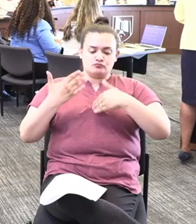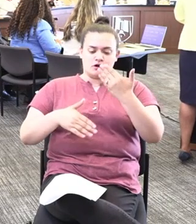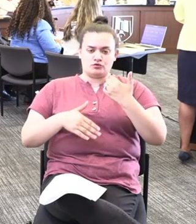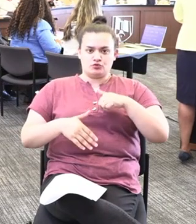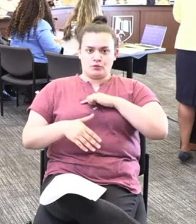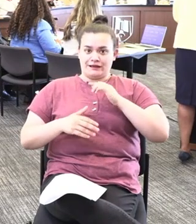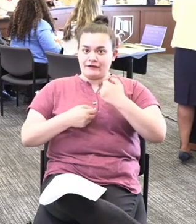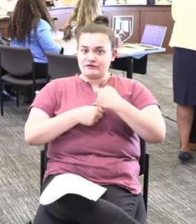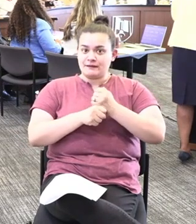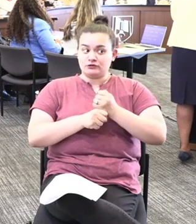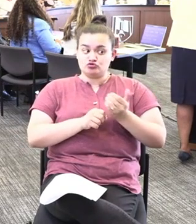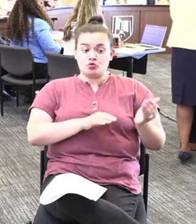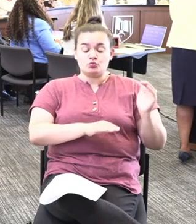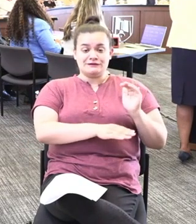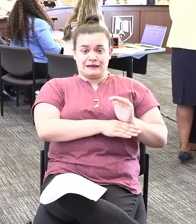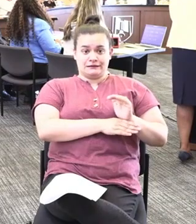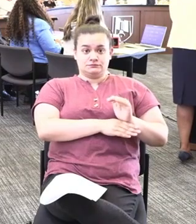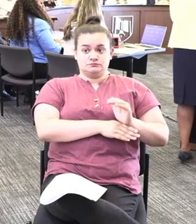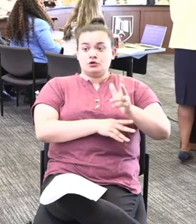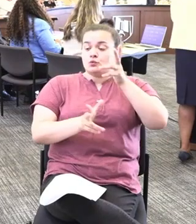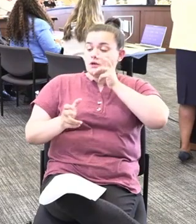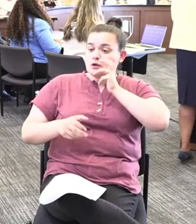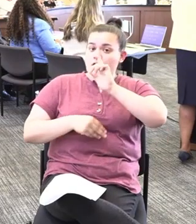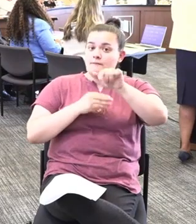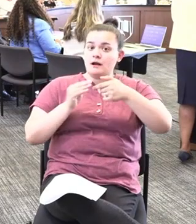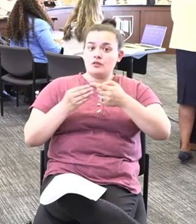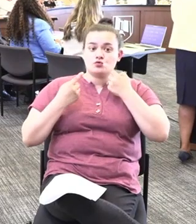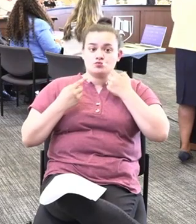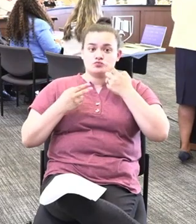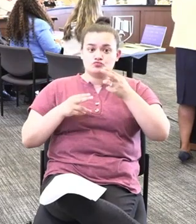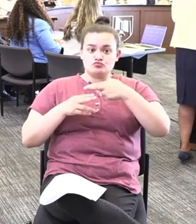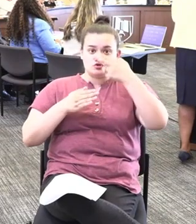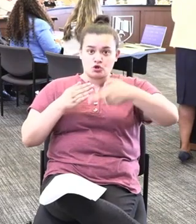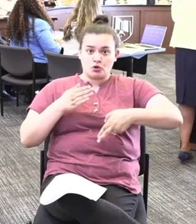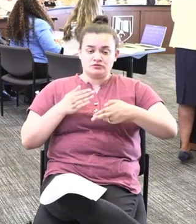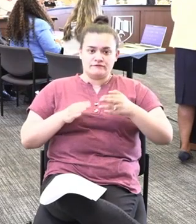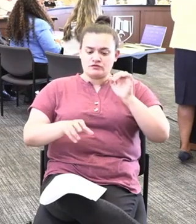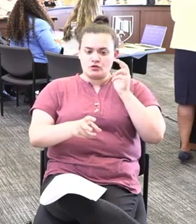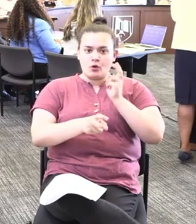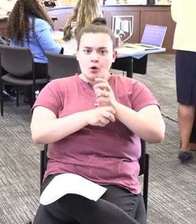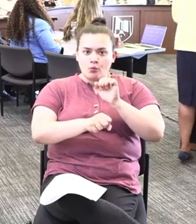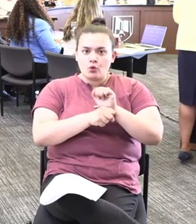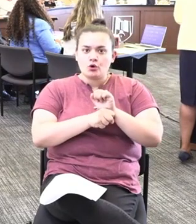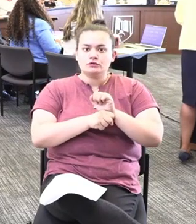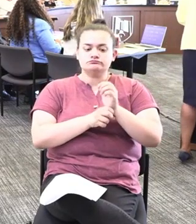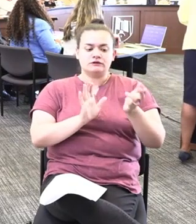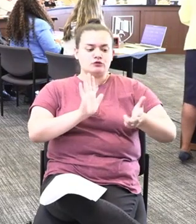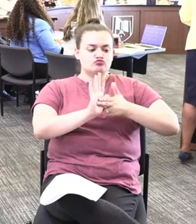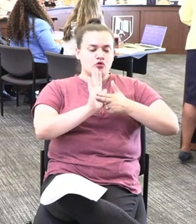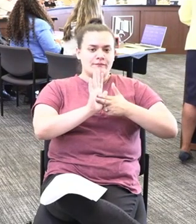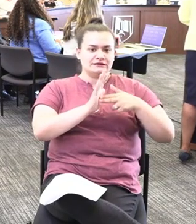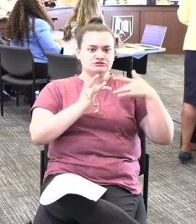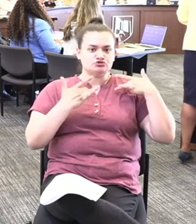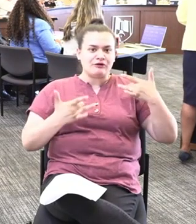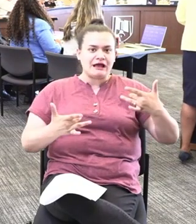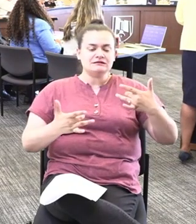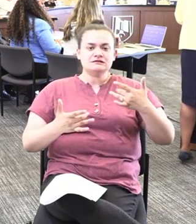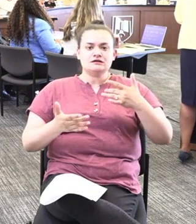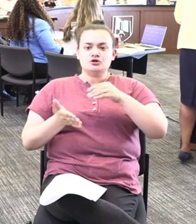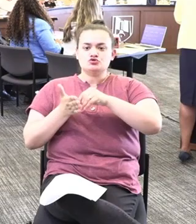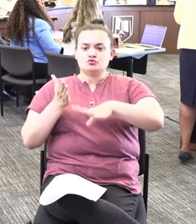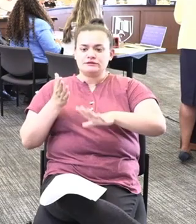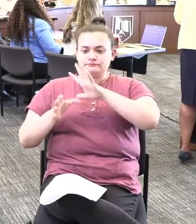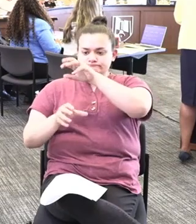So this evening, you will hear about the results of the hard work, including enrollment trends, student